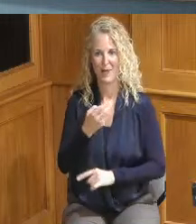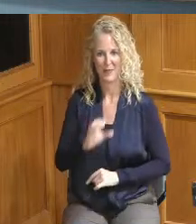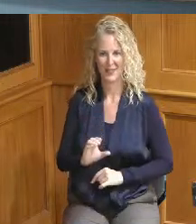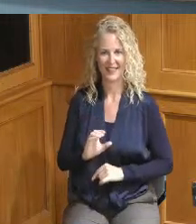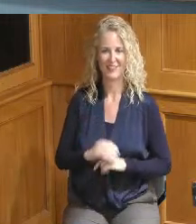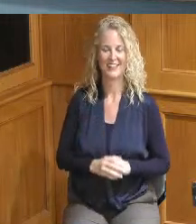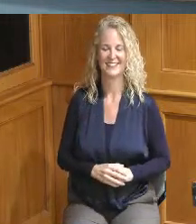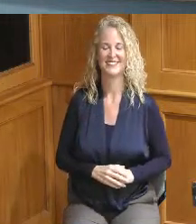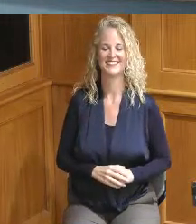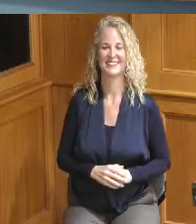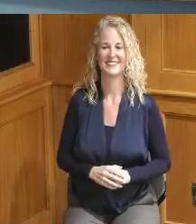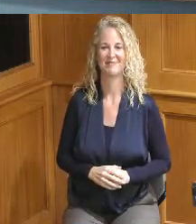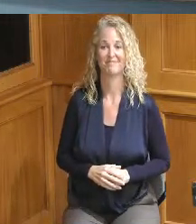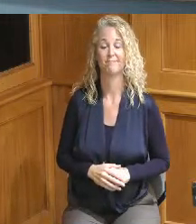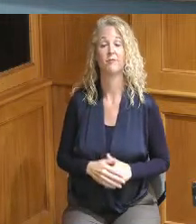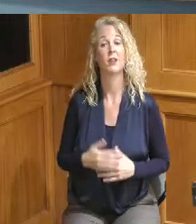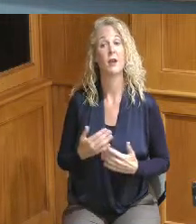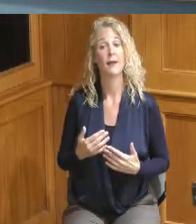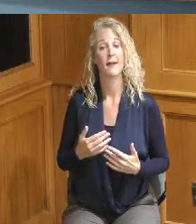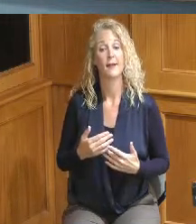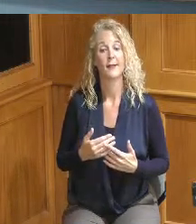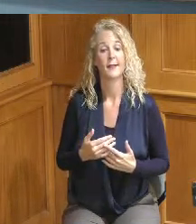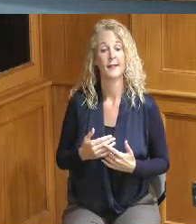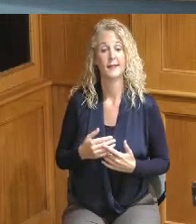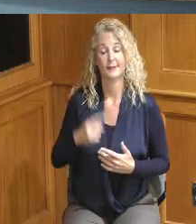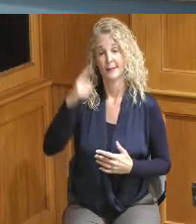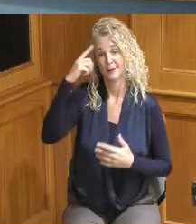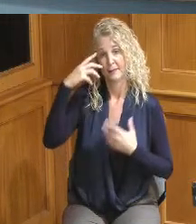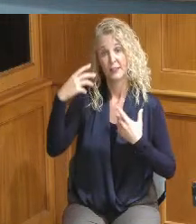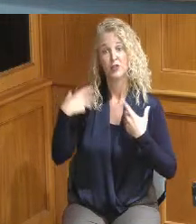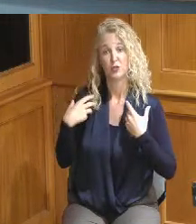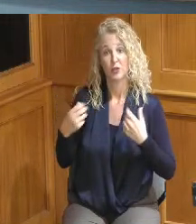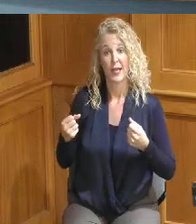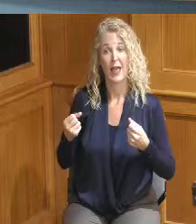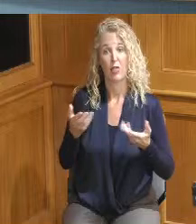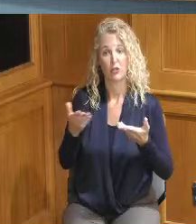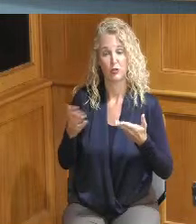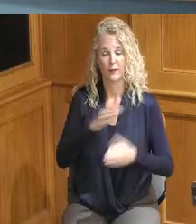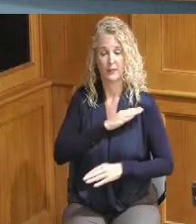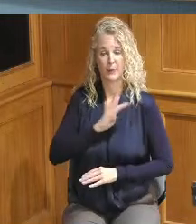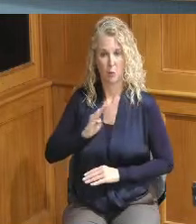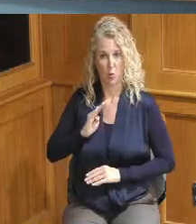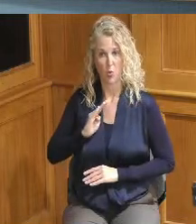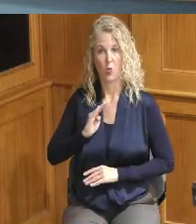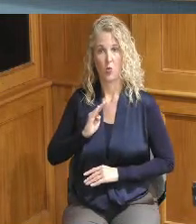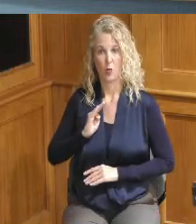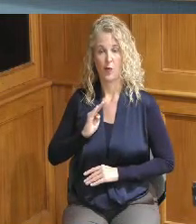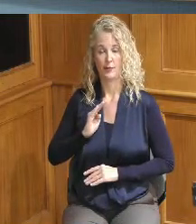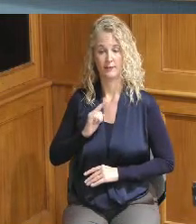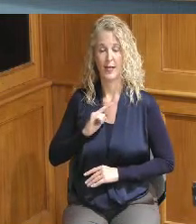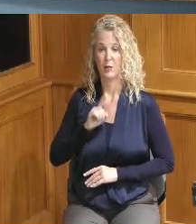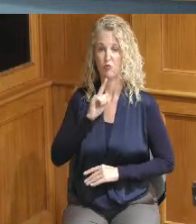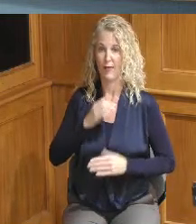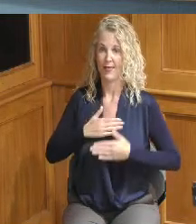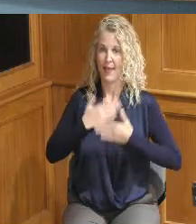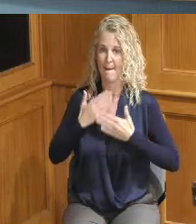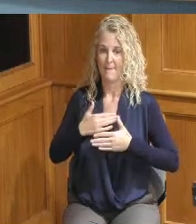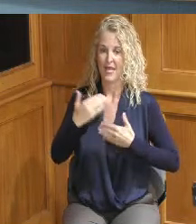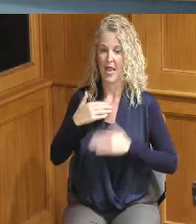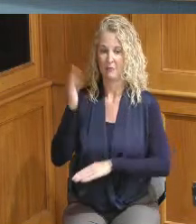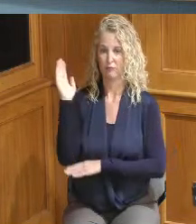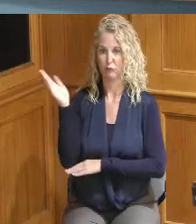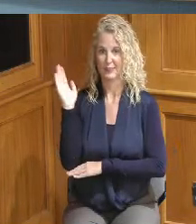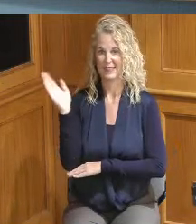County. Also was mentioned about the Mental Health Recovery Service Board. I was pleased to be the keynote